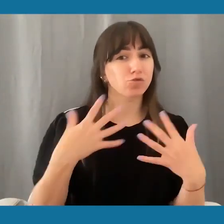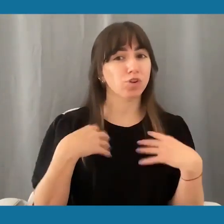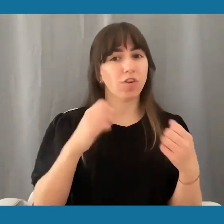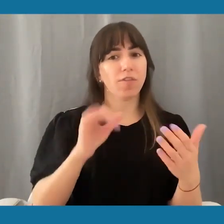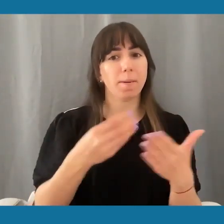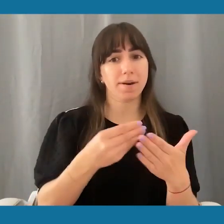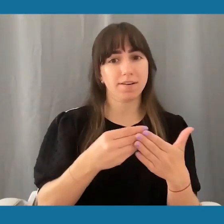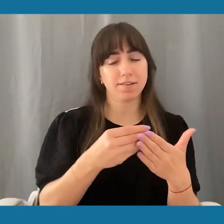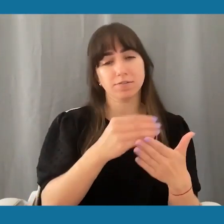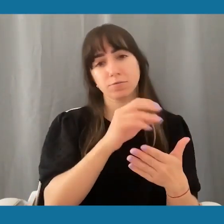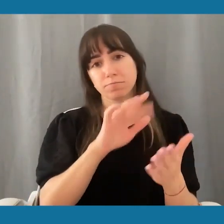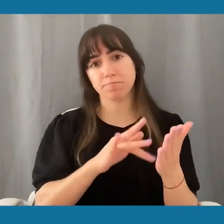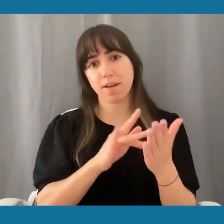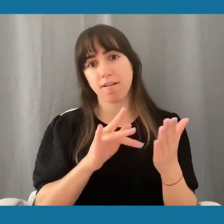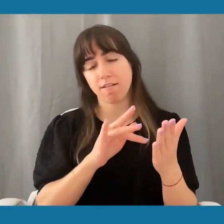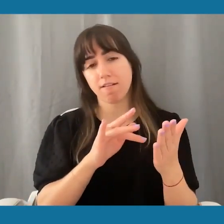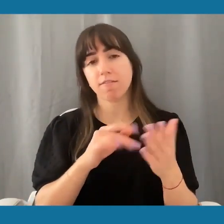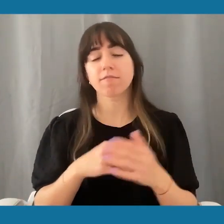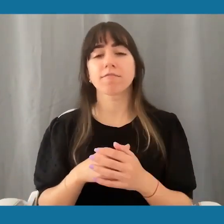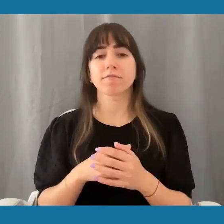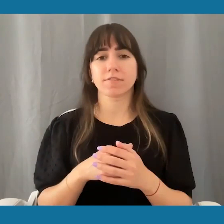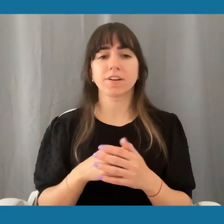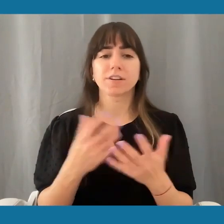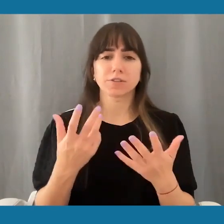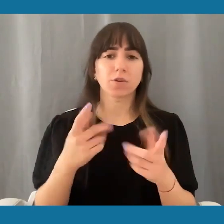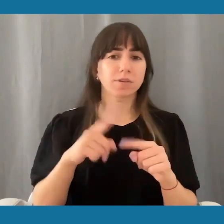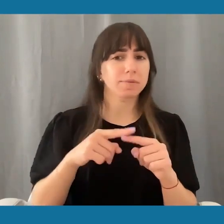utilize them to help them achieve a better life experience.